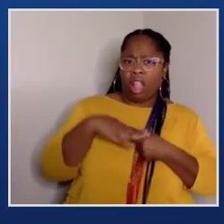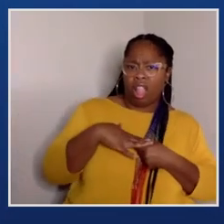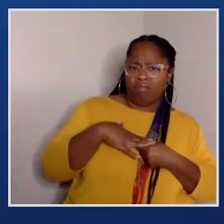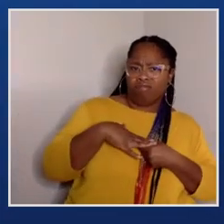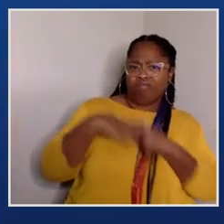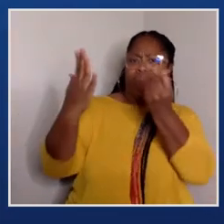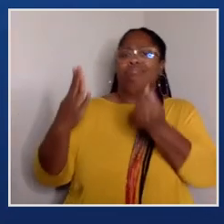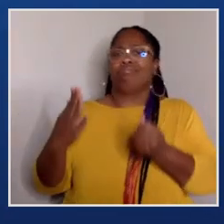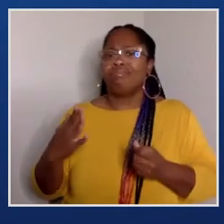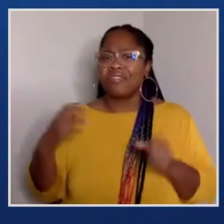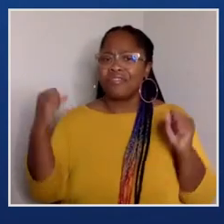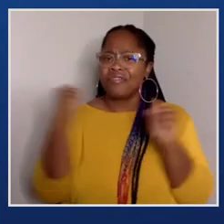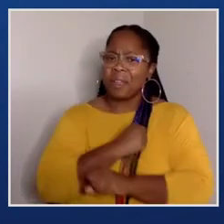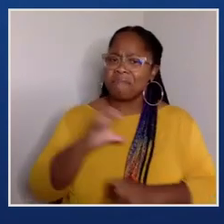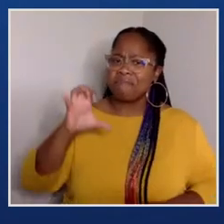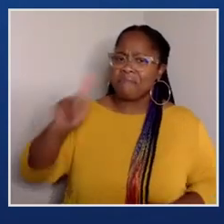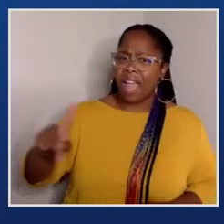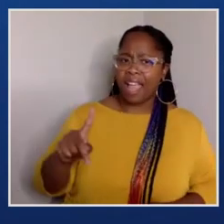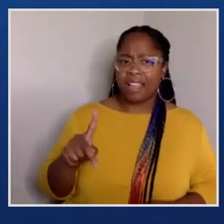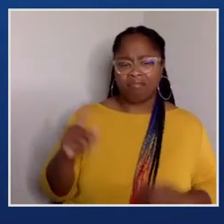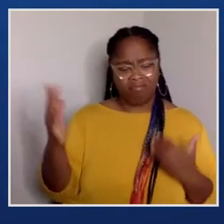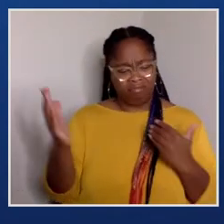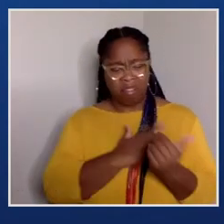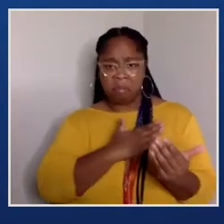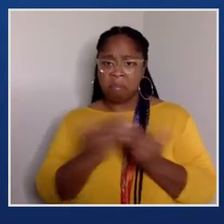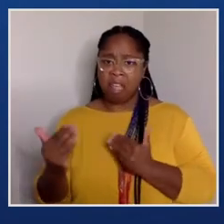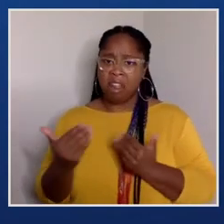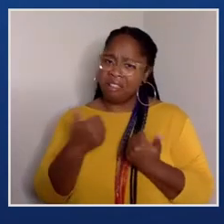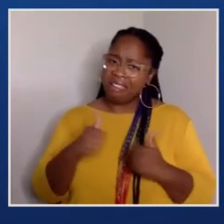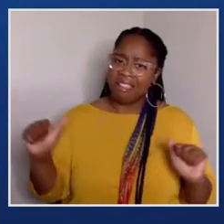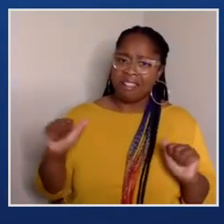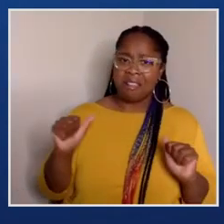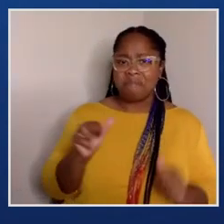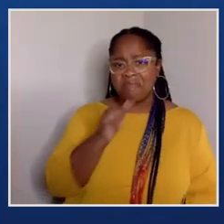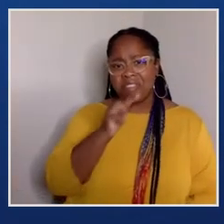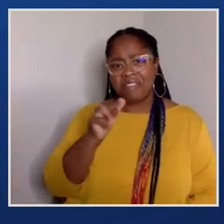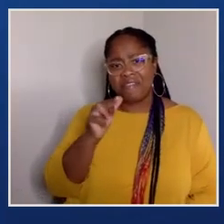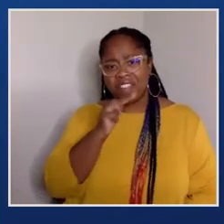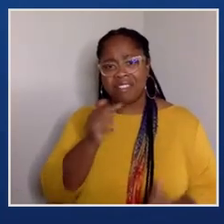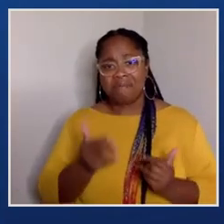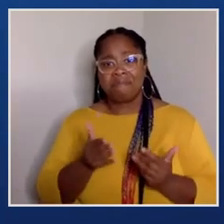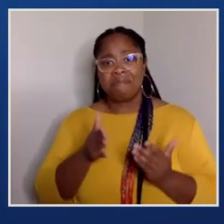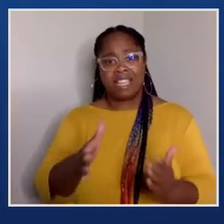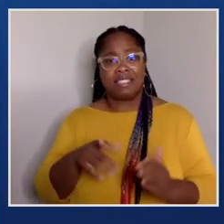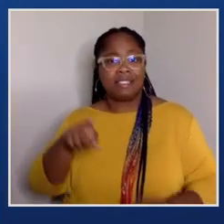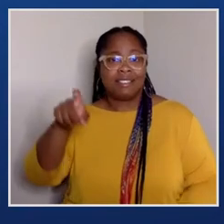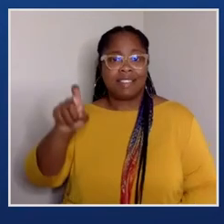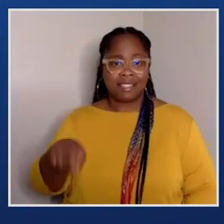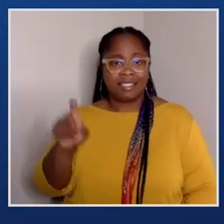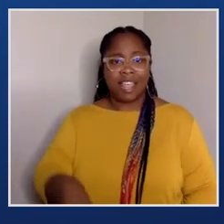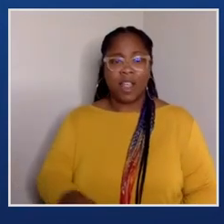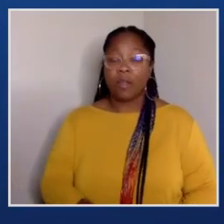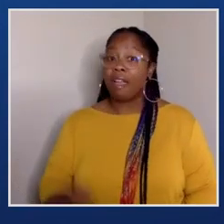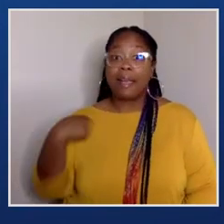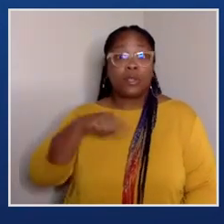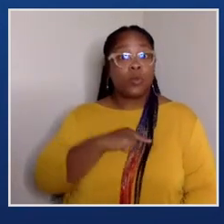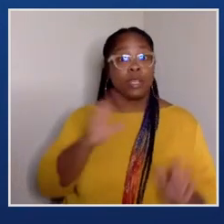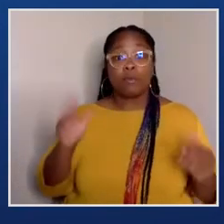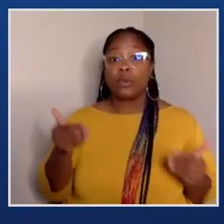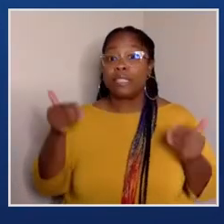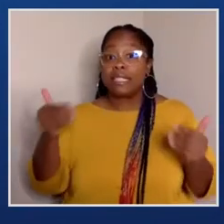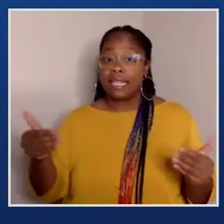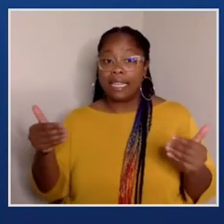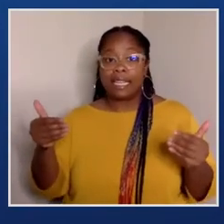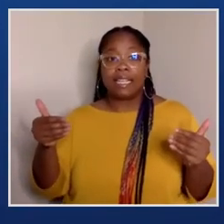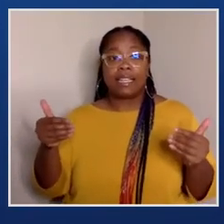any means, motherfucking necessary. As we proceed,